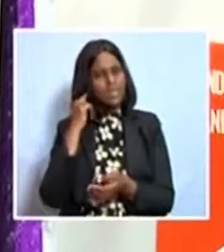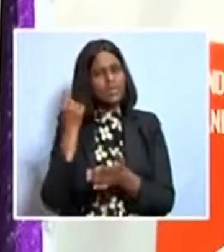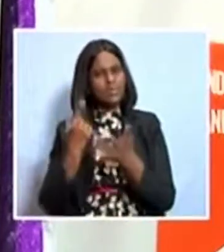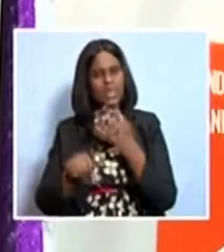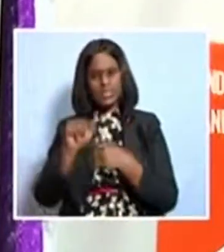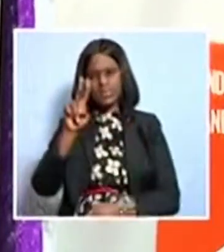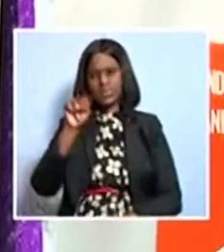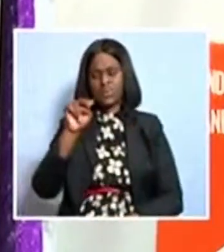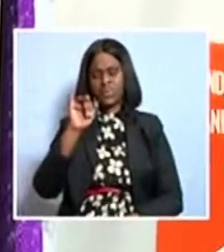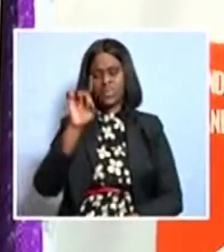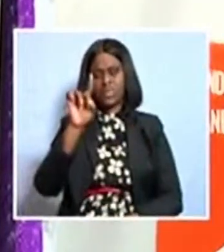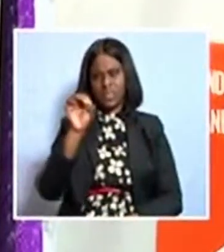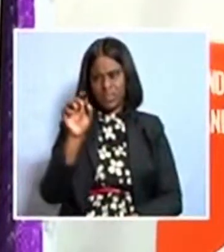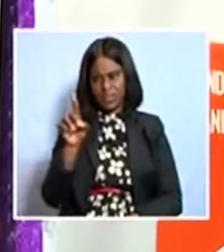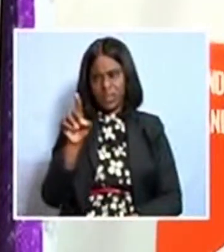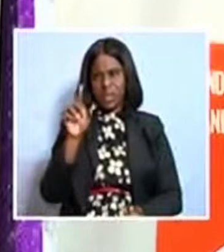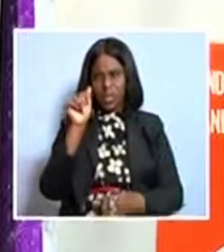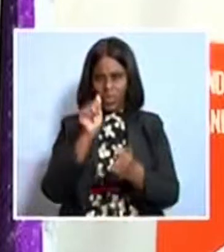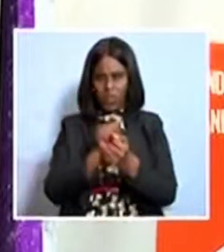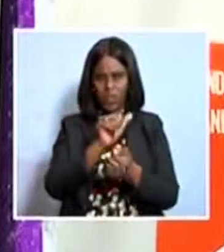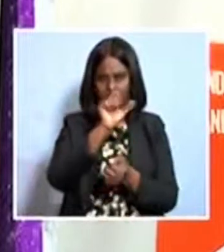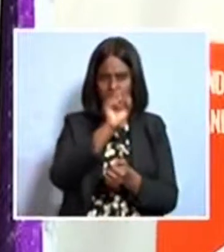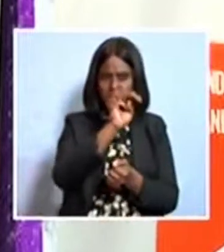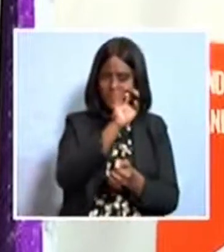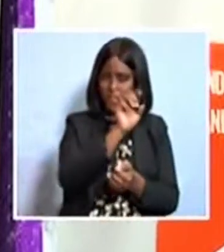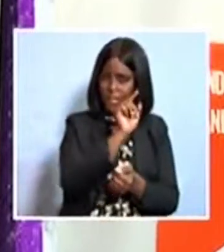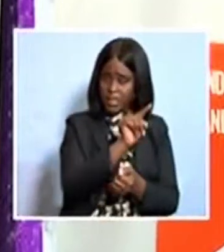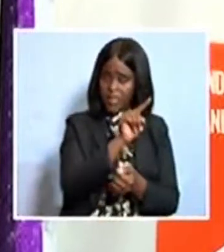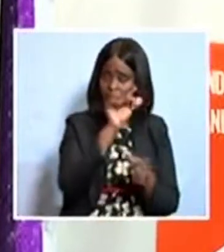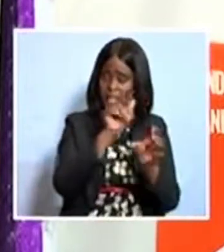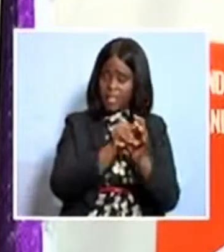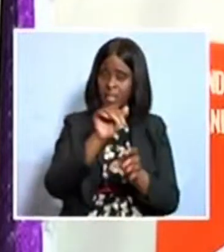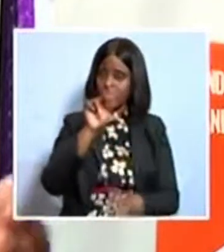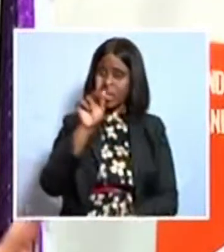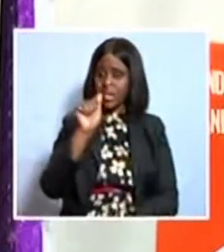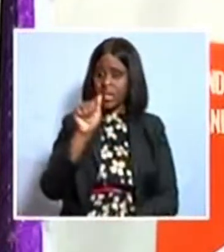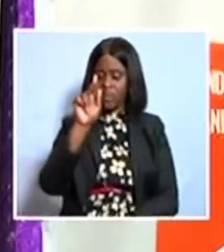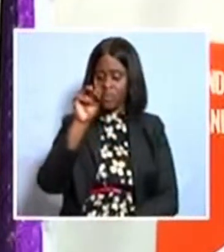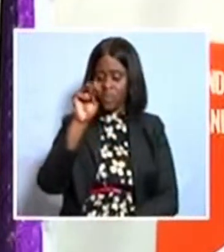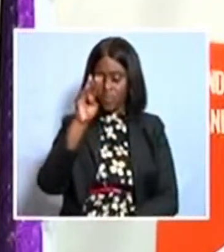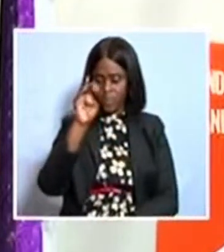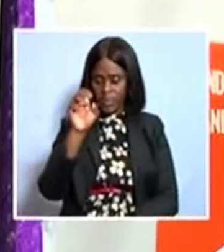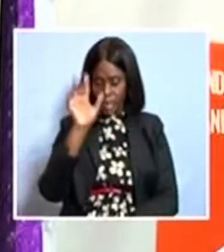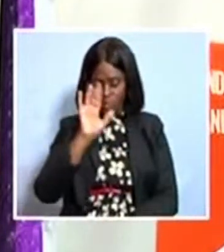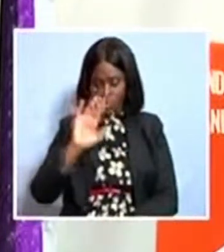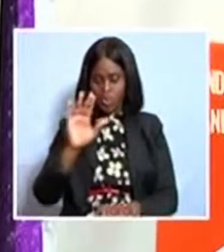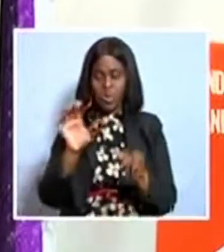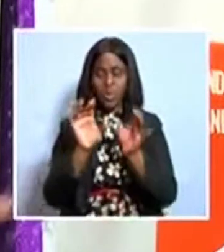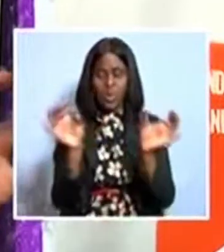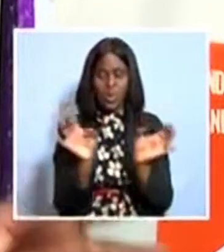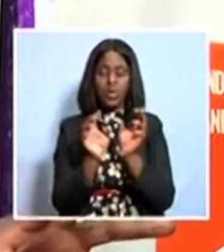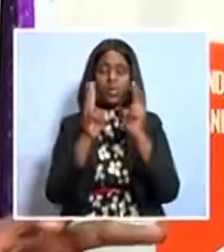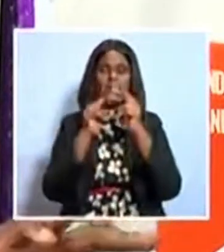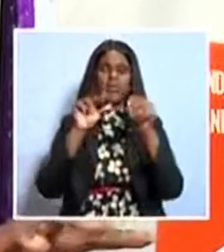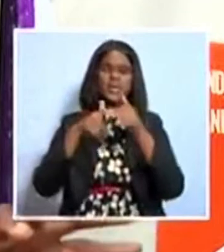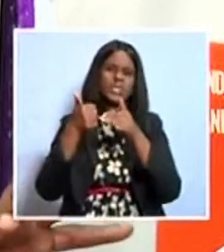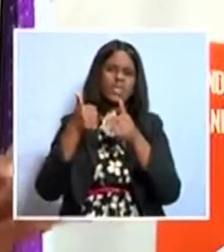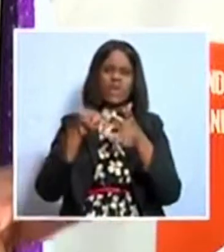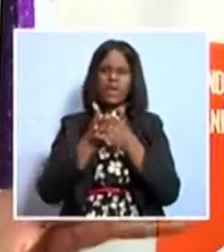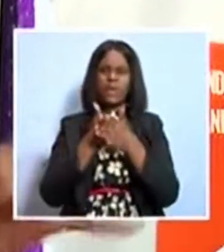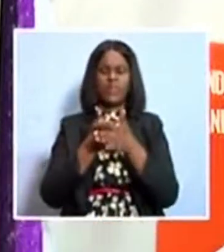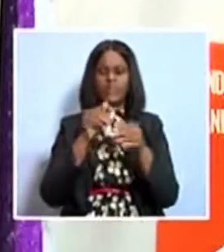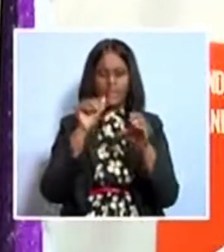when it comes to SMEs. I'm sure you do have SMEs in Kaumba constituency, it being a rural constituency. But how are you tapping